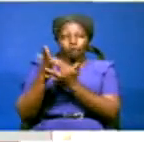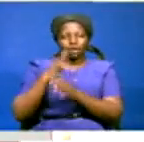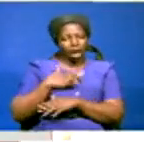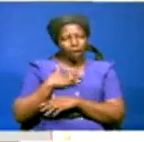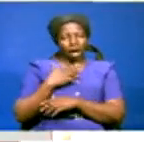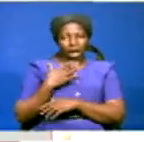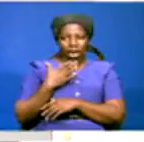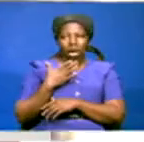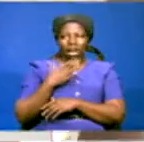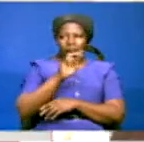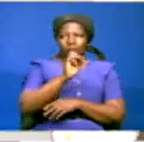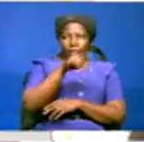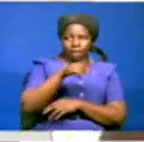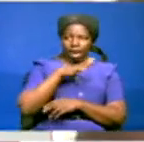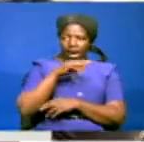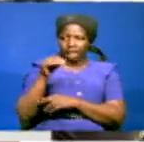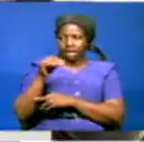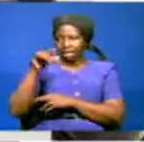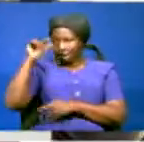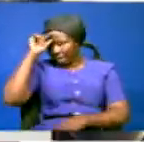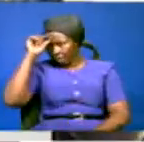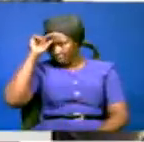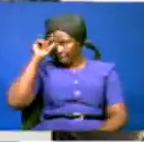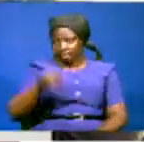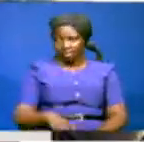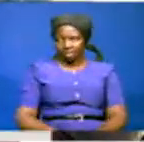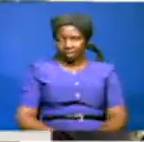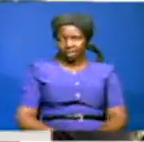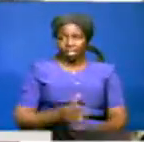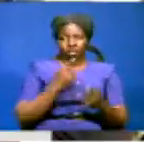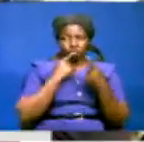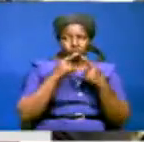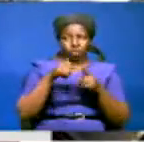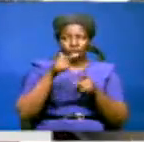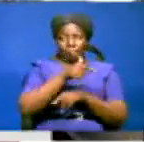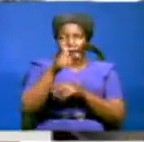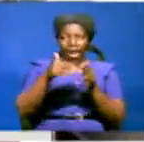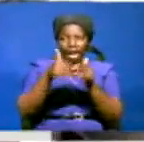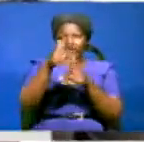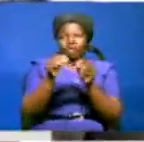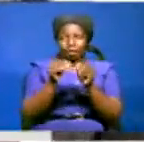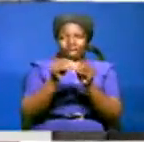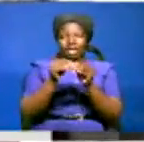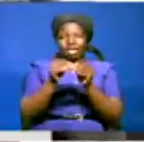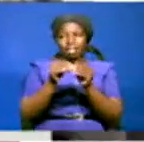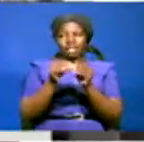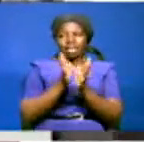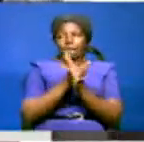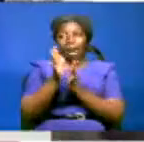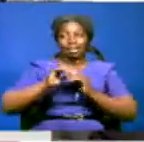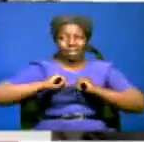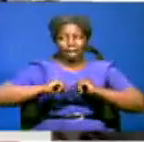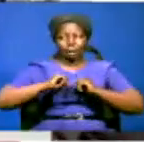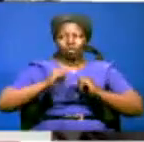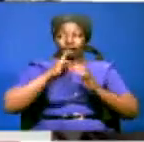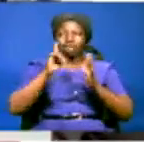our MPs and the government. Addressing the press after the meeting, the branch chairperson Nick Ochola said the legislator